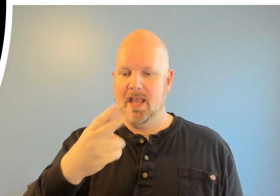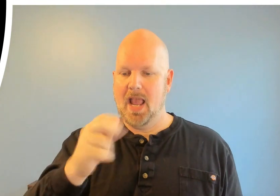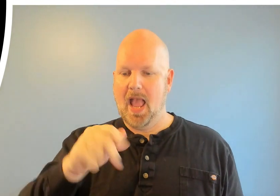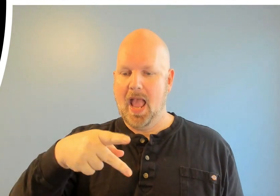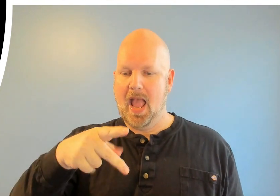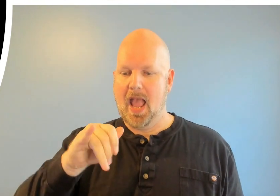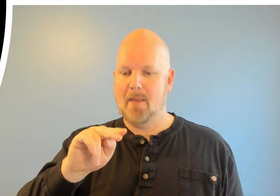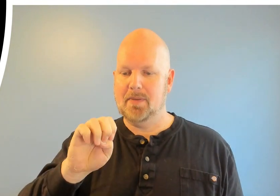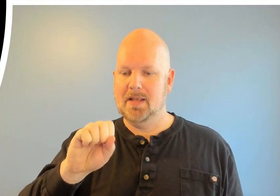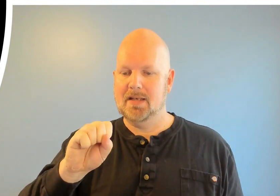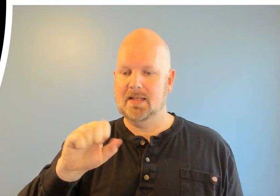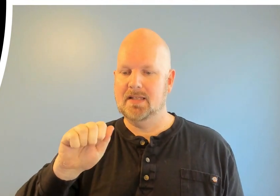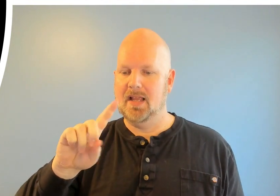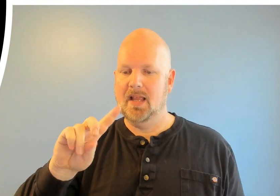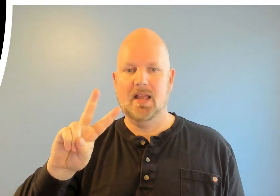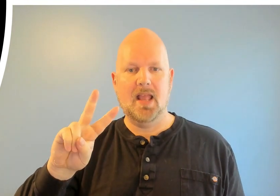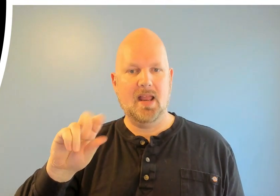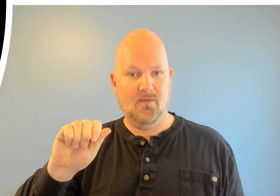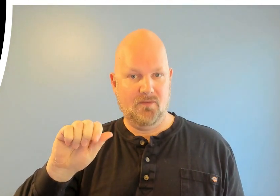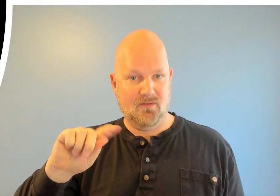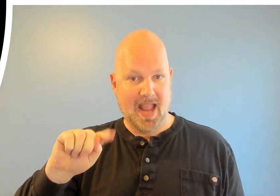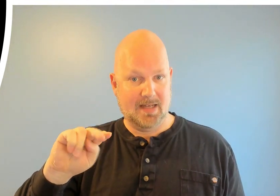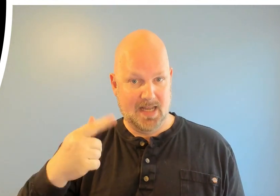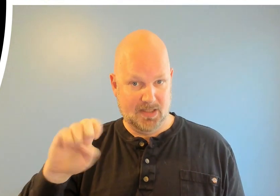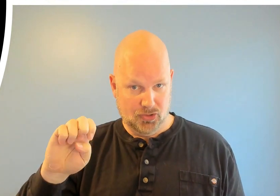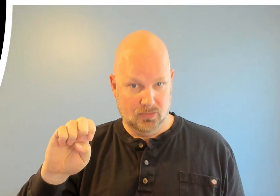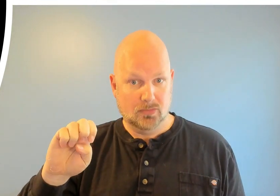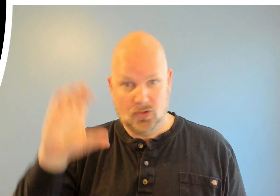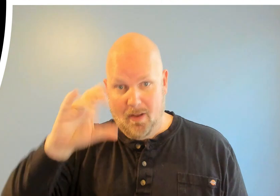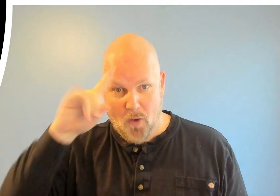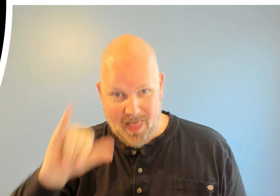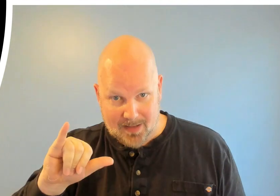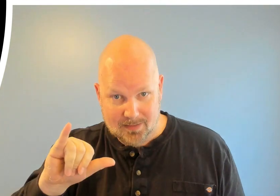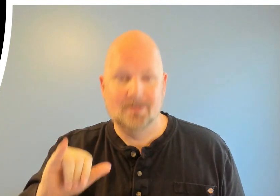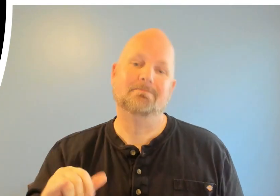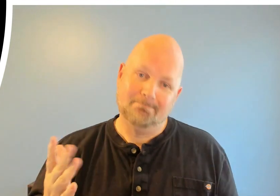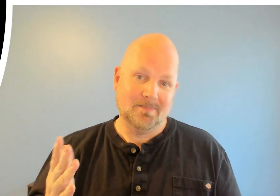and review that. And then we'll come back and we'll talk a little bit more. Thanks so much, my friends. I appreciate you. Bye-bye.